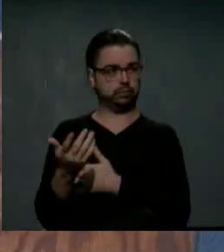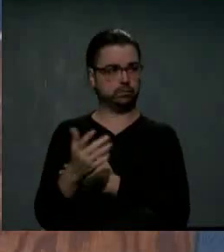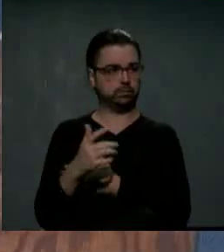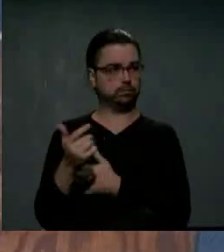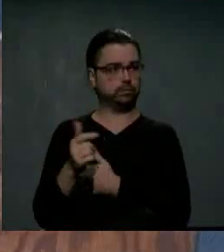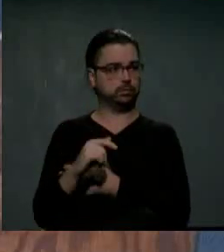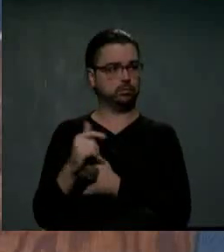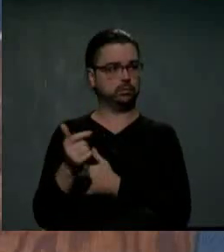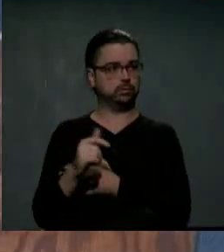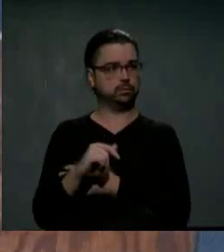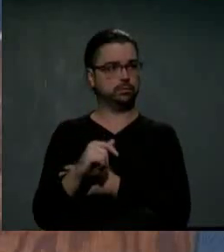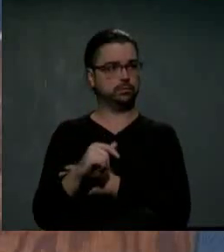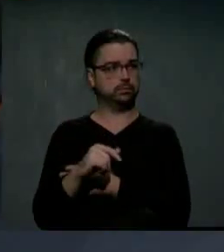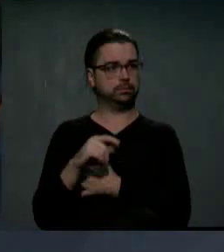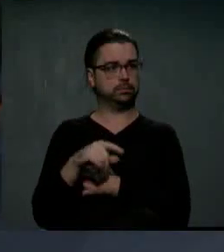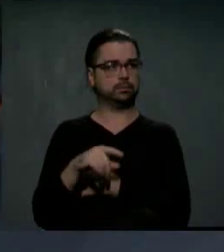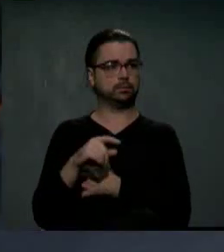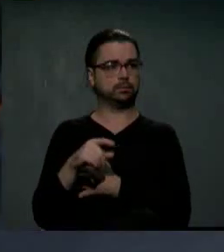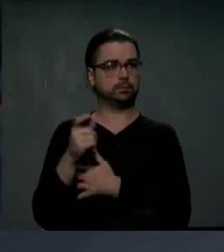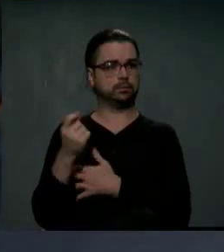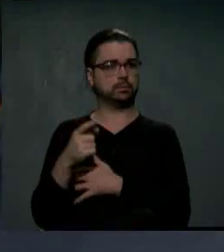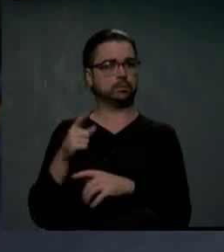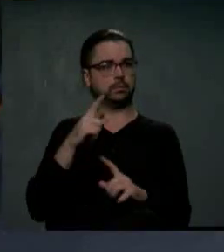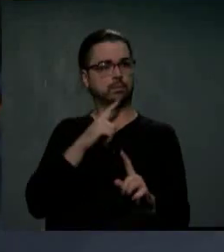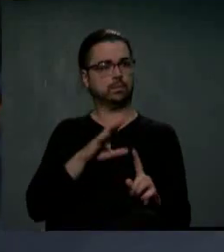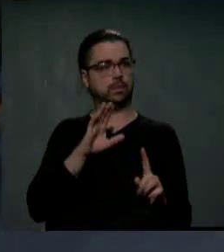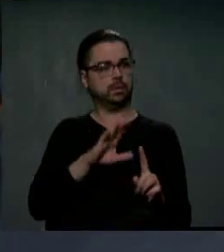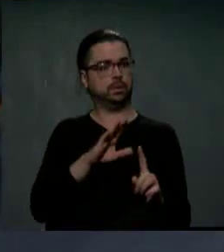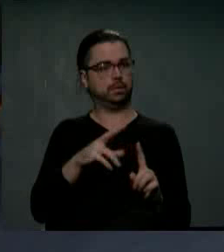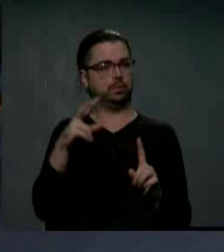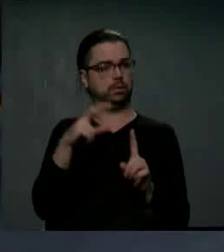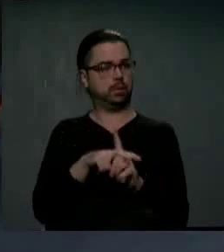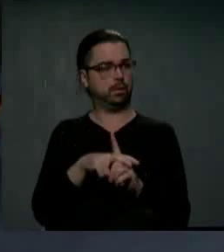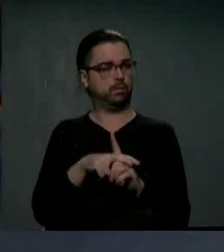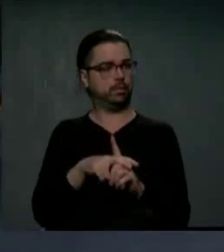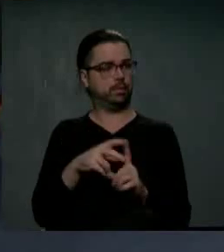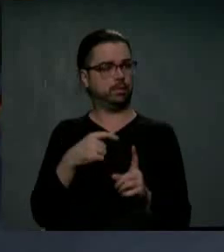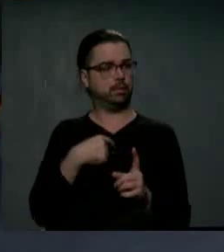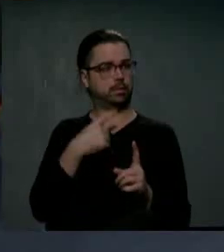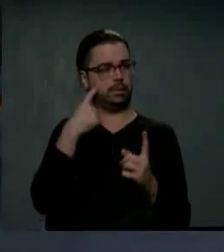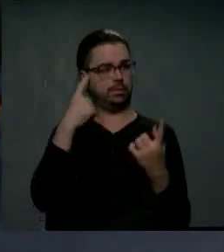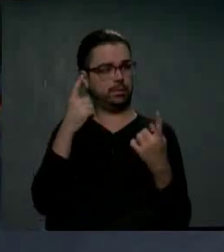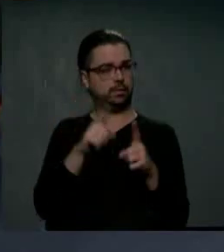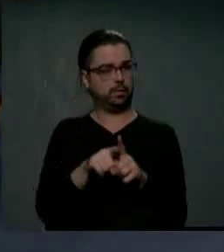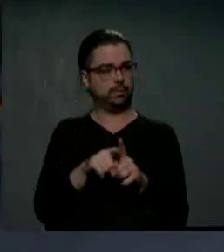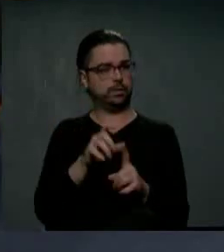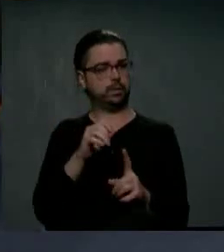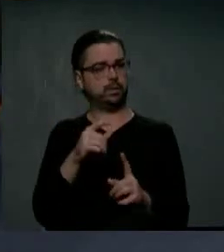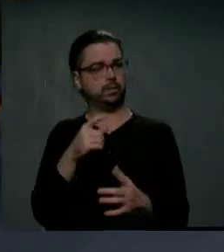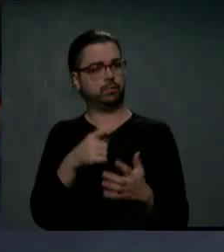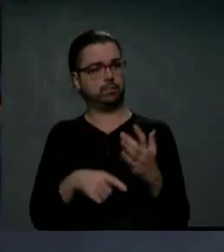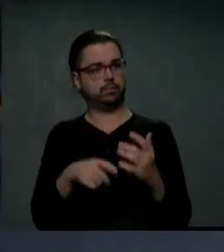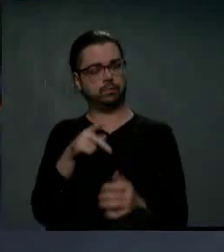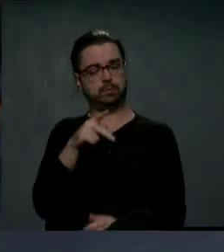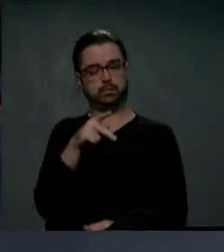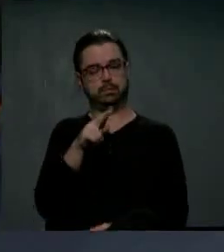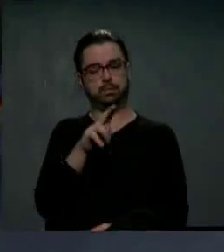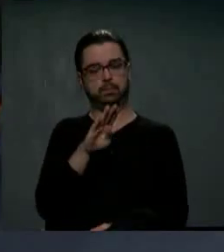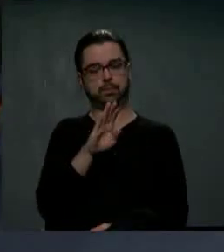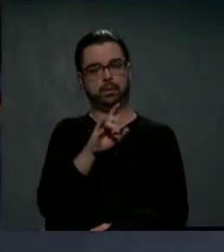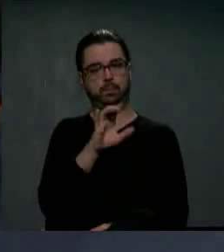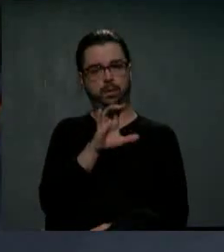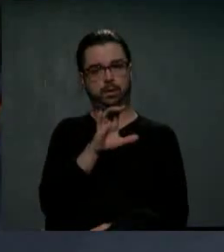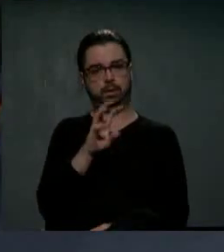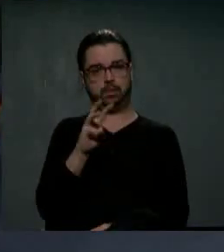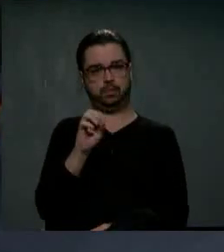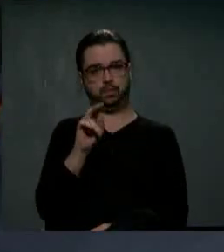Mr. Stanley, you need to, this is your application. Okay. I'm in agreement. So essentially, Public Works and staff